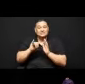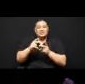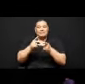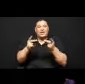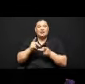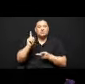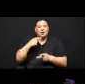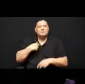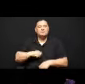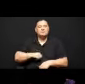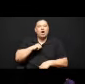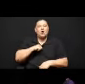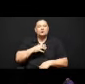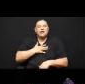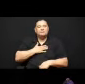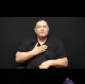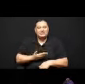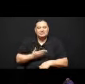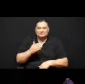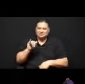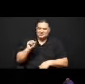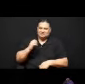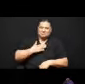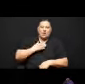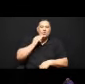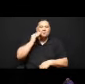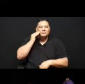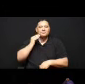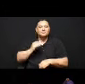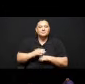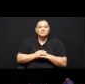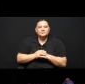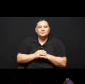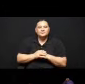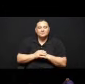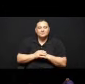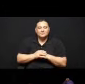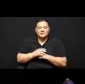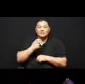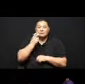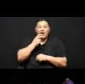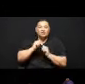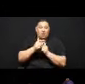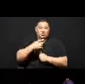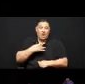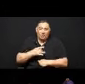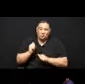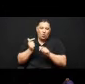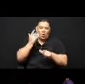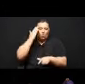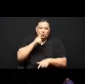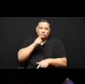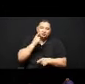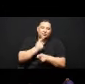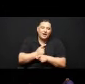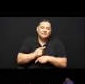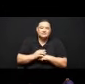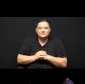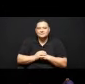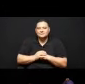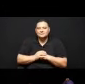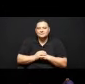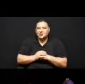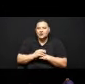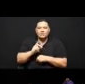home. Pronounce it how you like. We all know who's right. Do not forget.